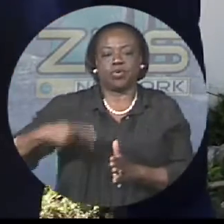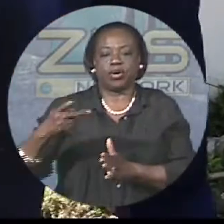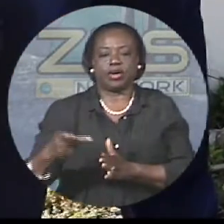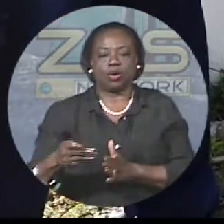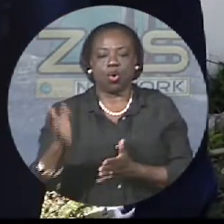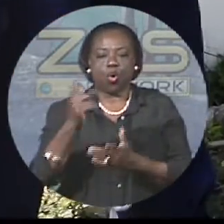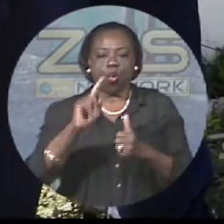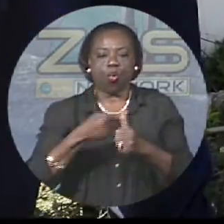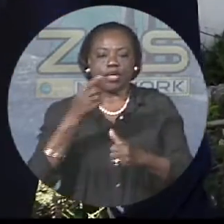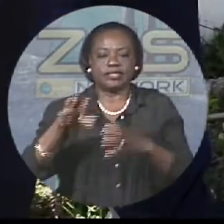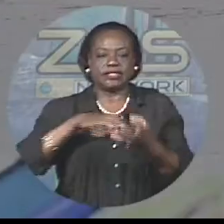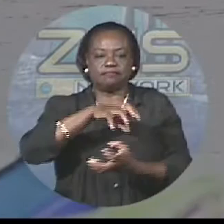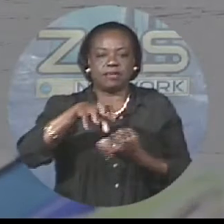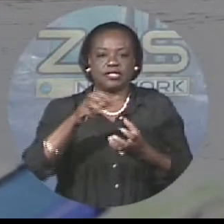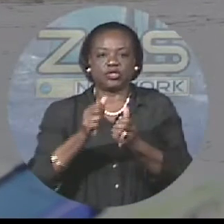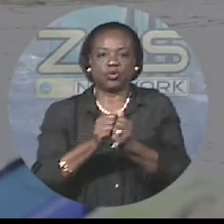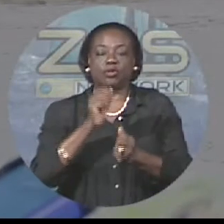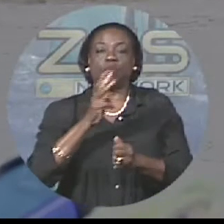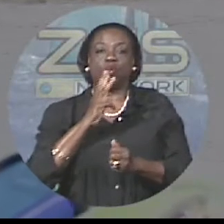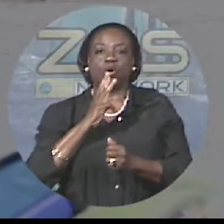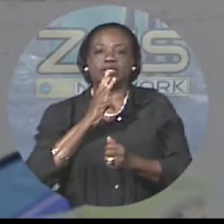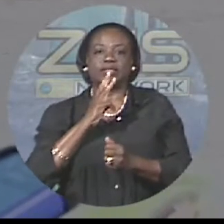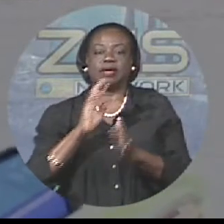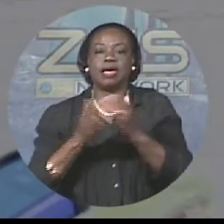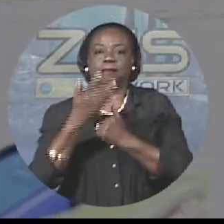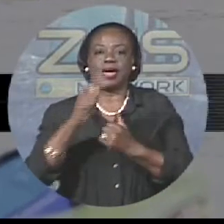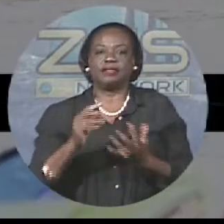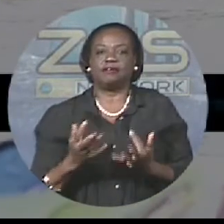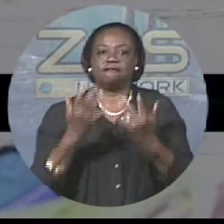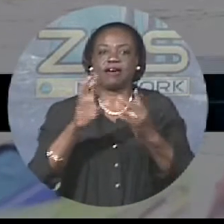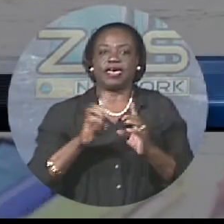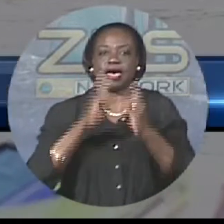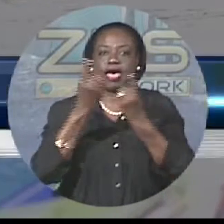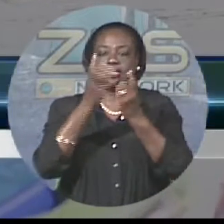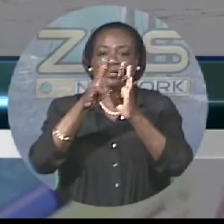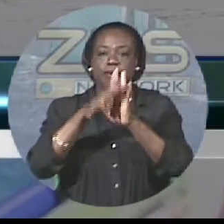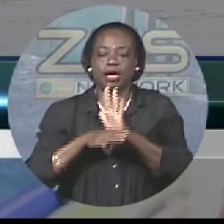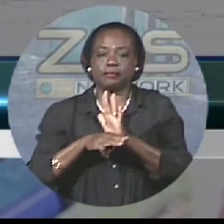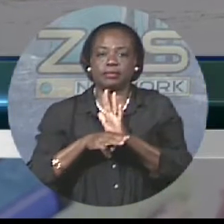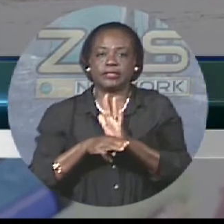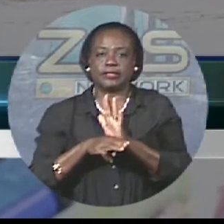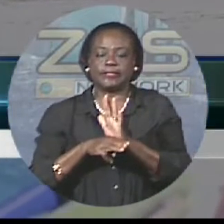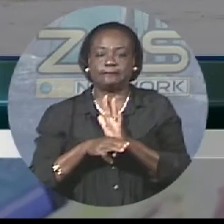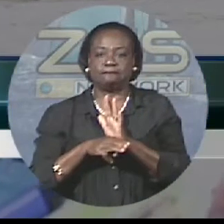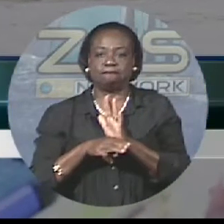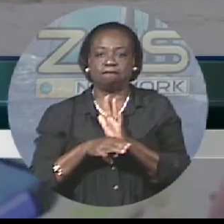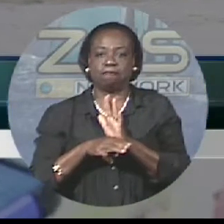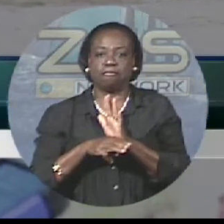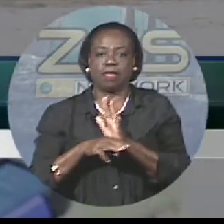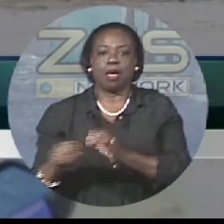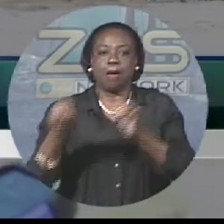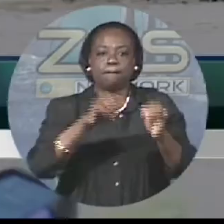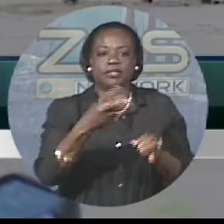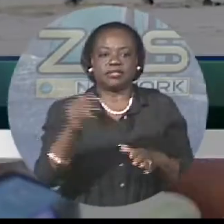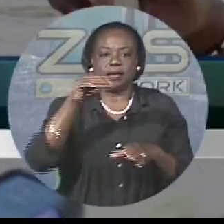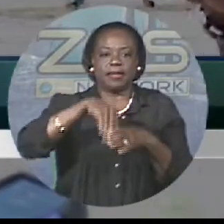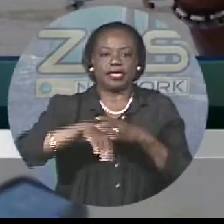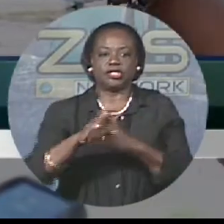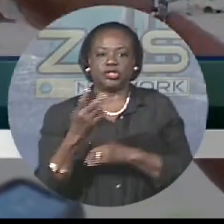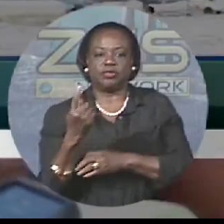by the fire department of the Royal Bahamas Police Force, put them into